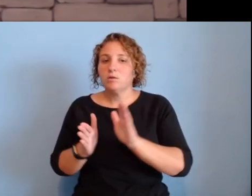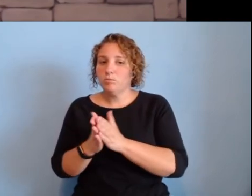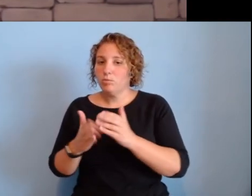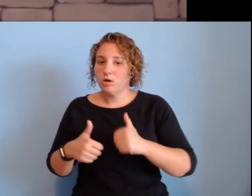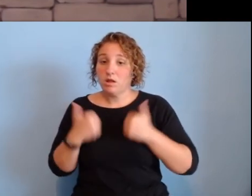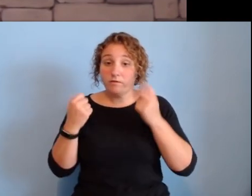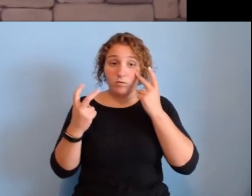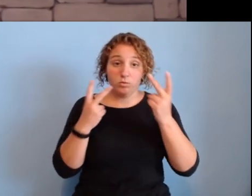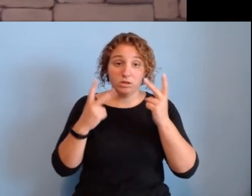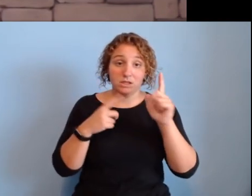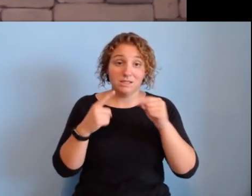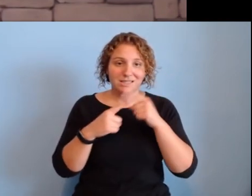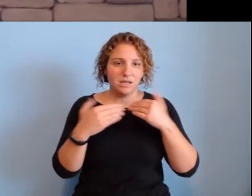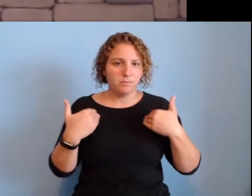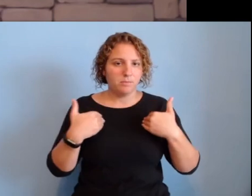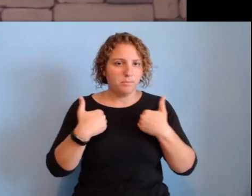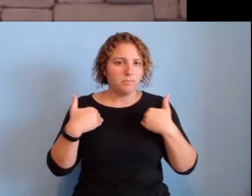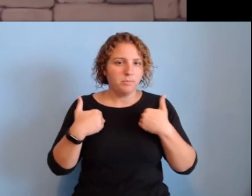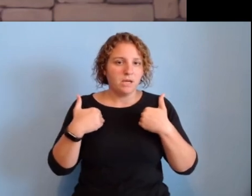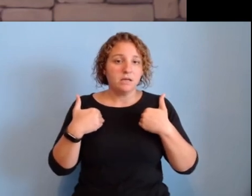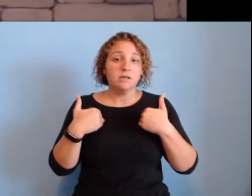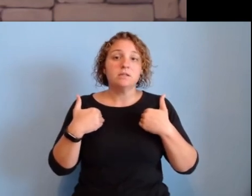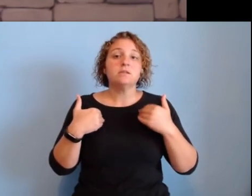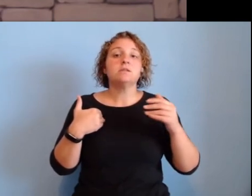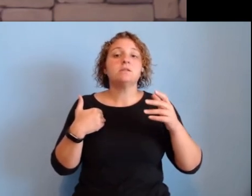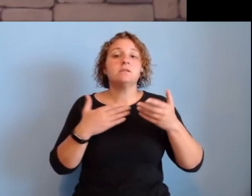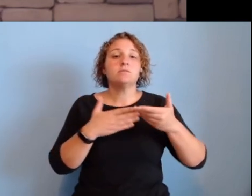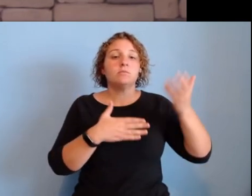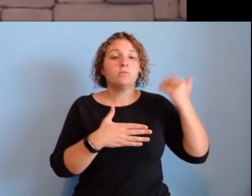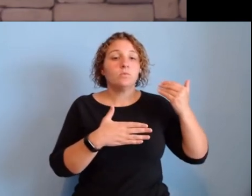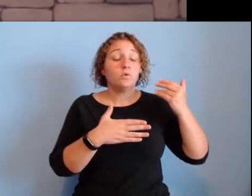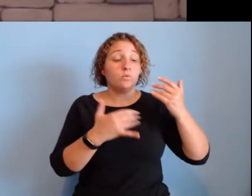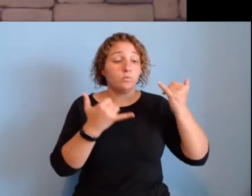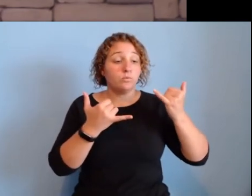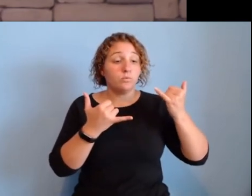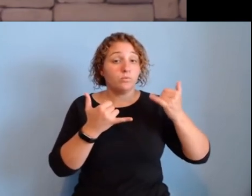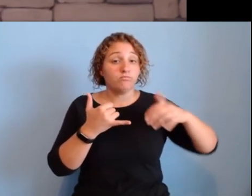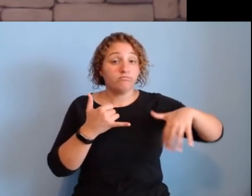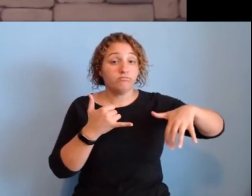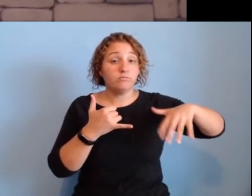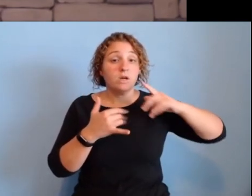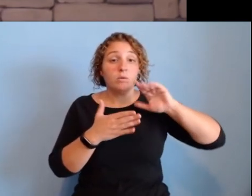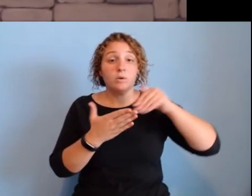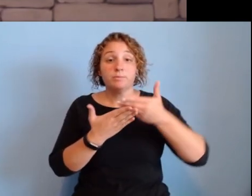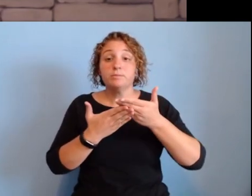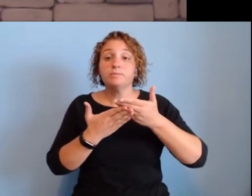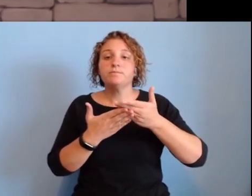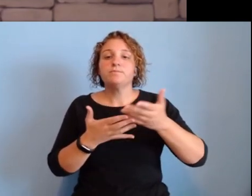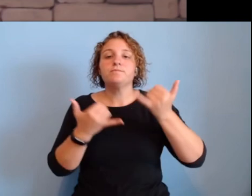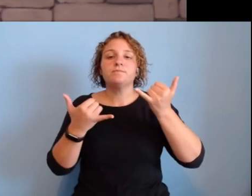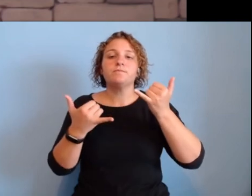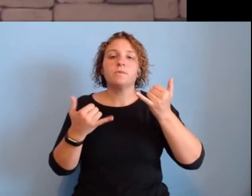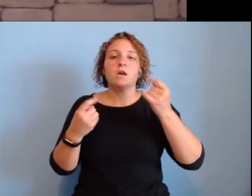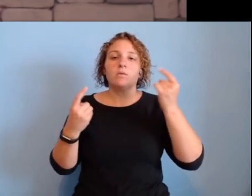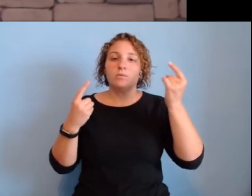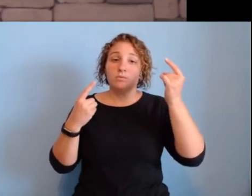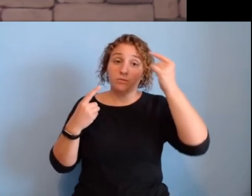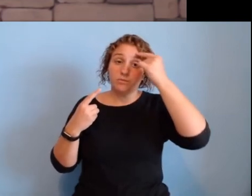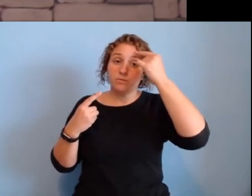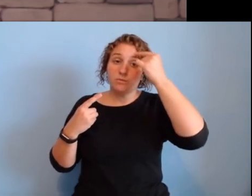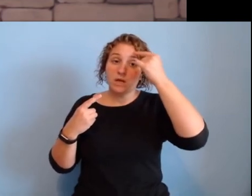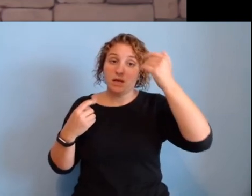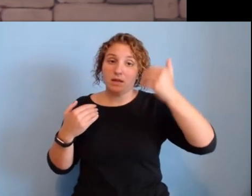that was and is not and yet is. Verse 9. Here we go. Here is the mind which hath